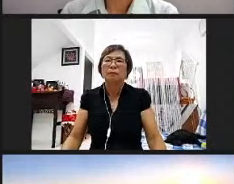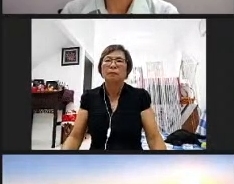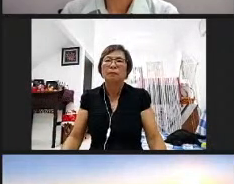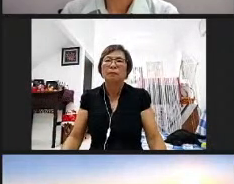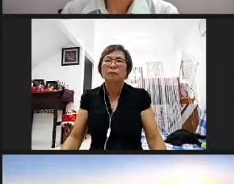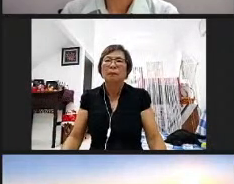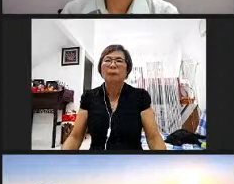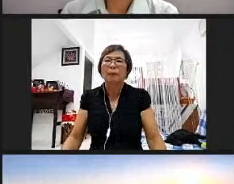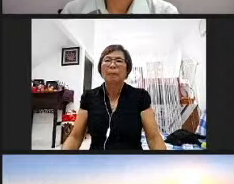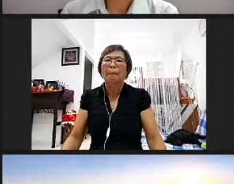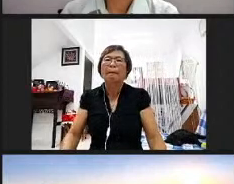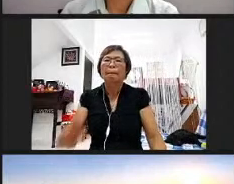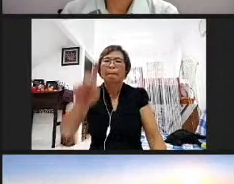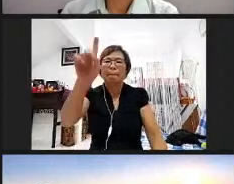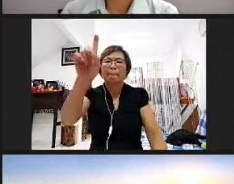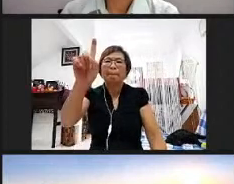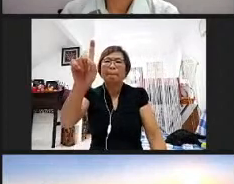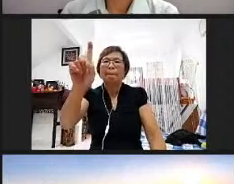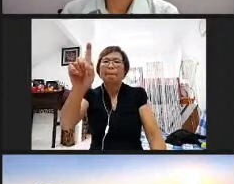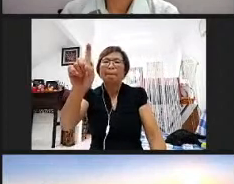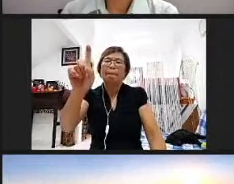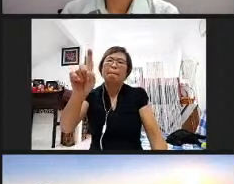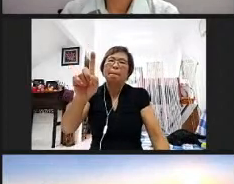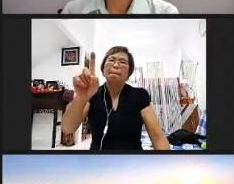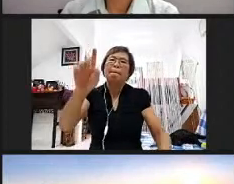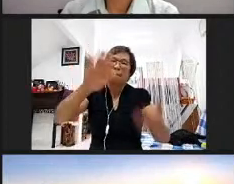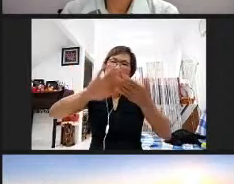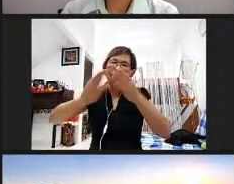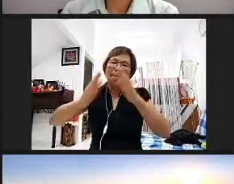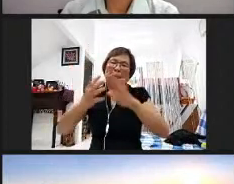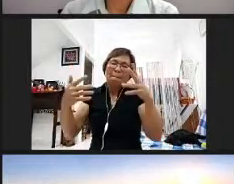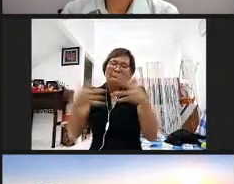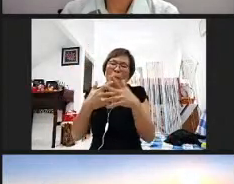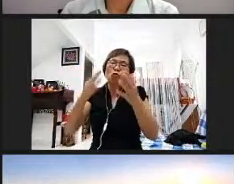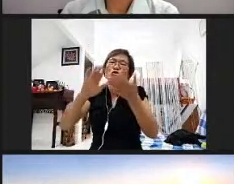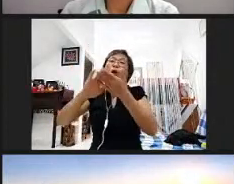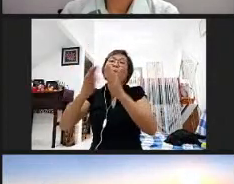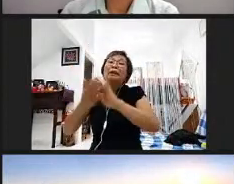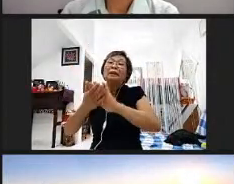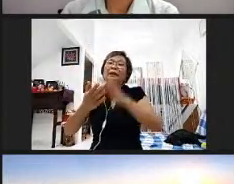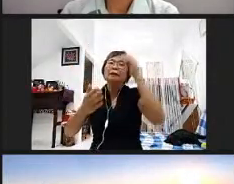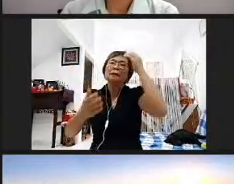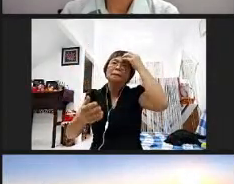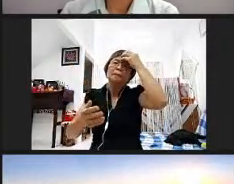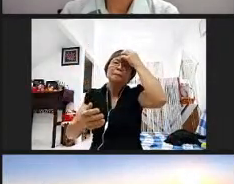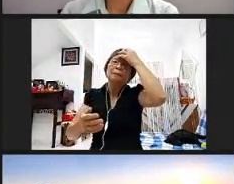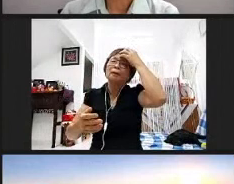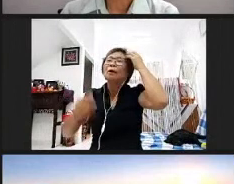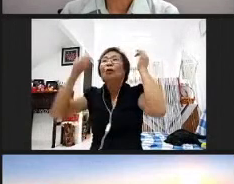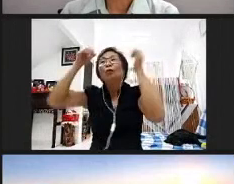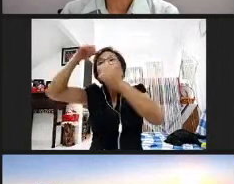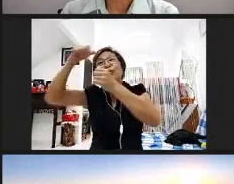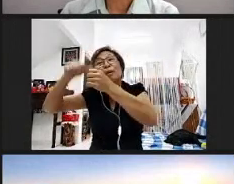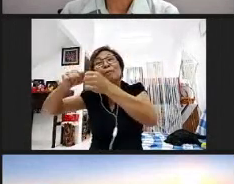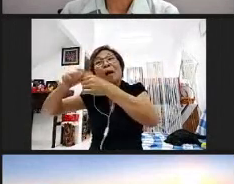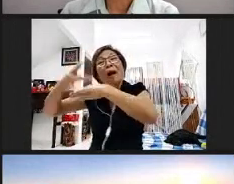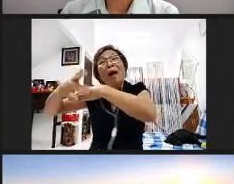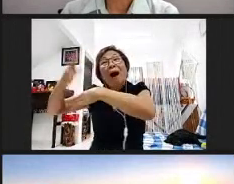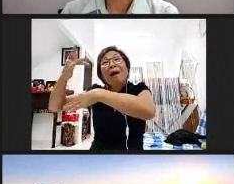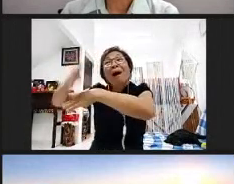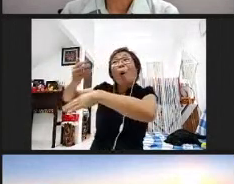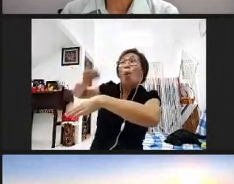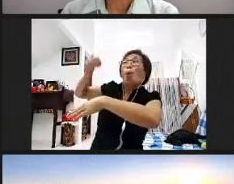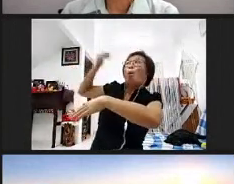Lastly, this is a pervasive in the community. We can remember that at the beginning of the pandemic, there